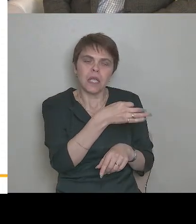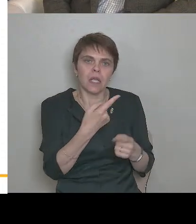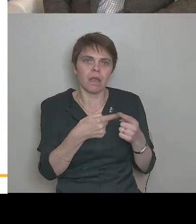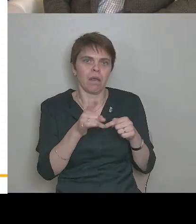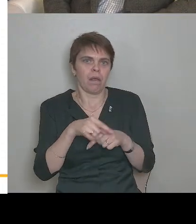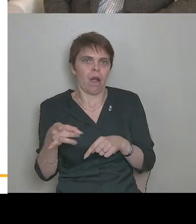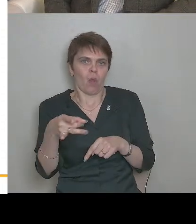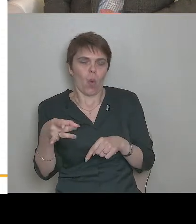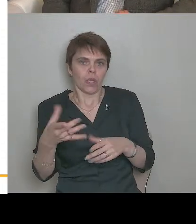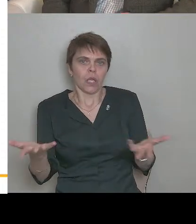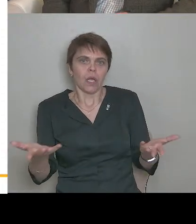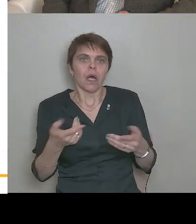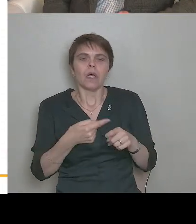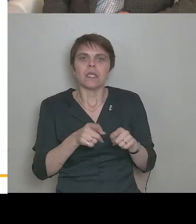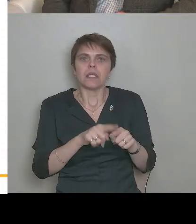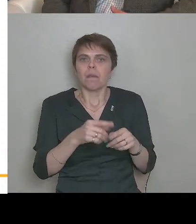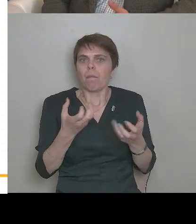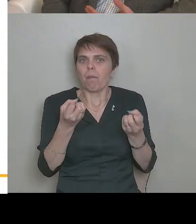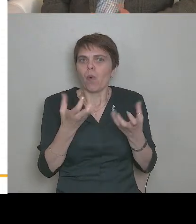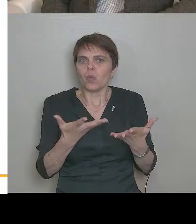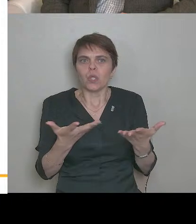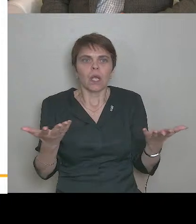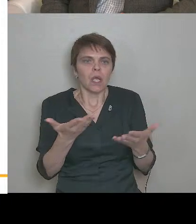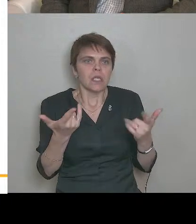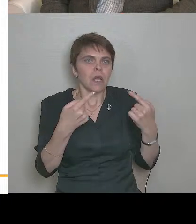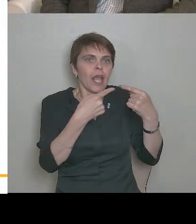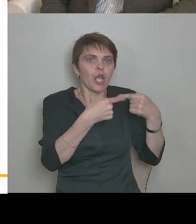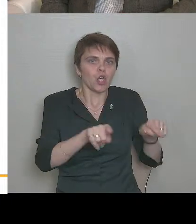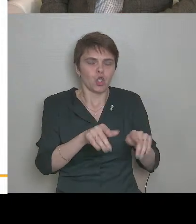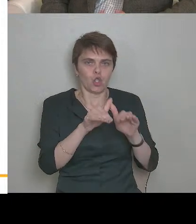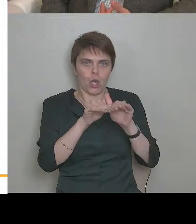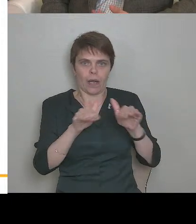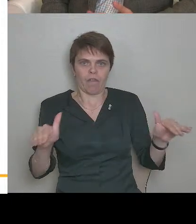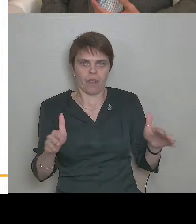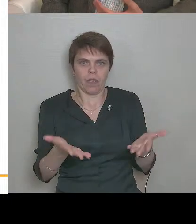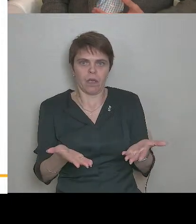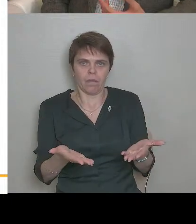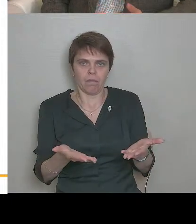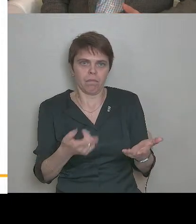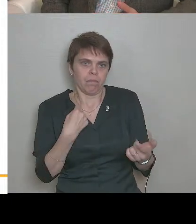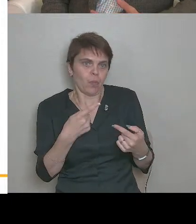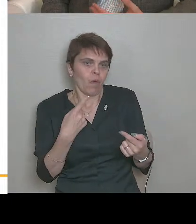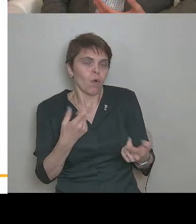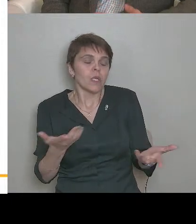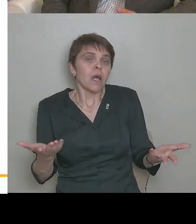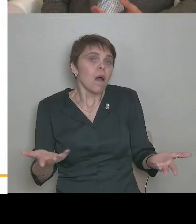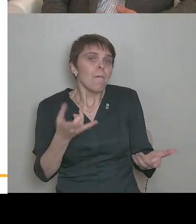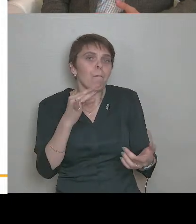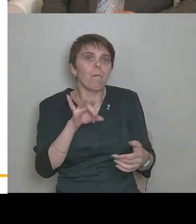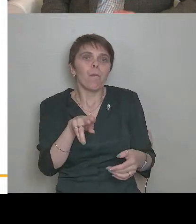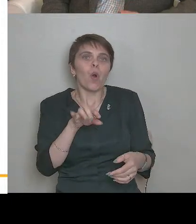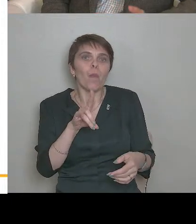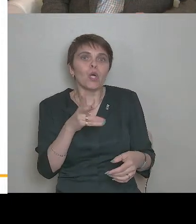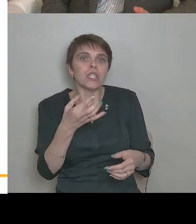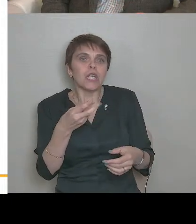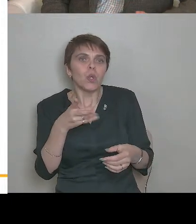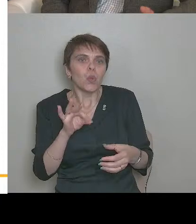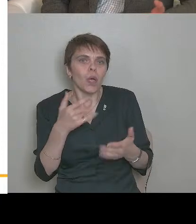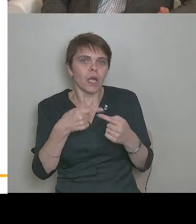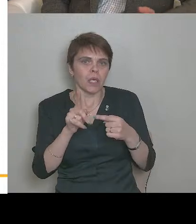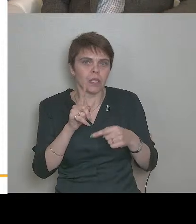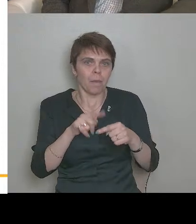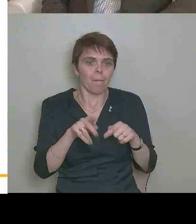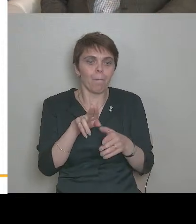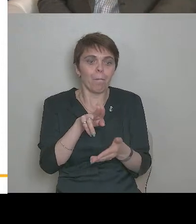it constitutional division of oblast, rayon, and city and village, or any other levels if we take into